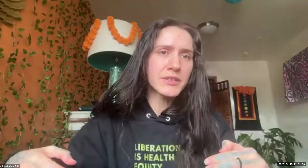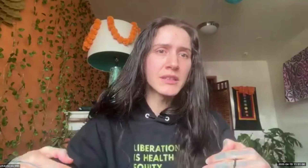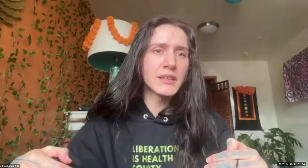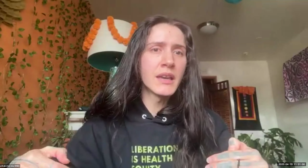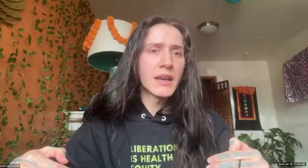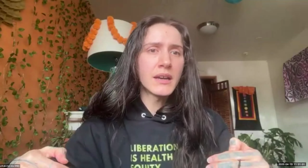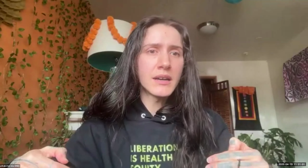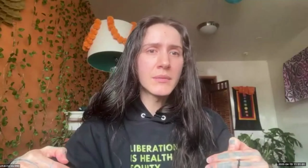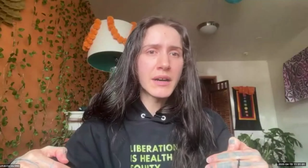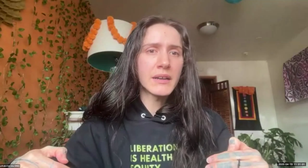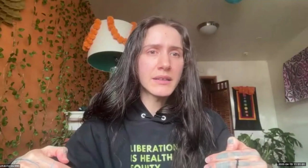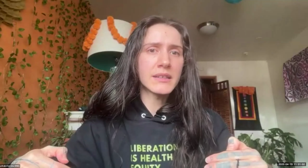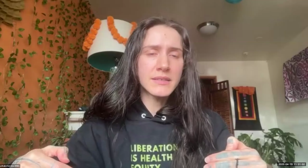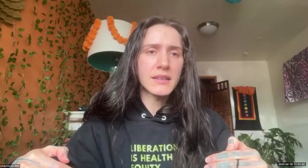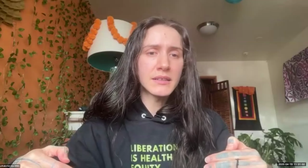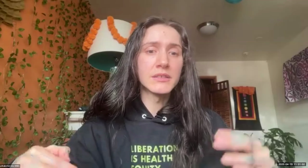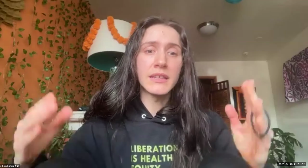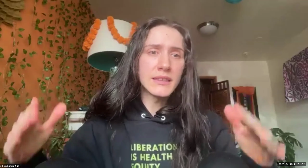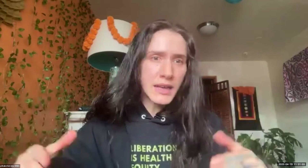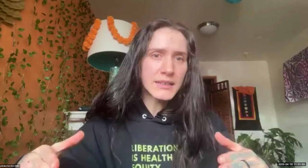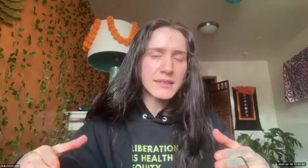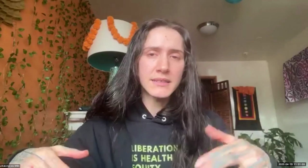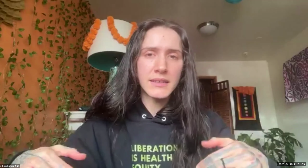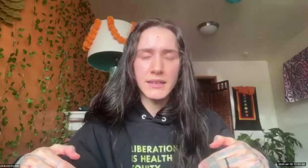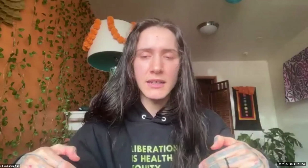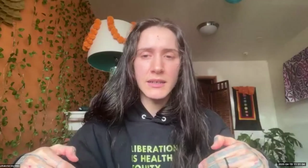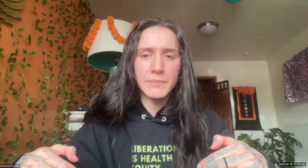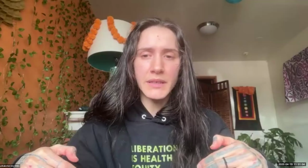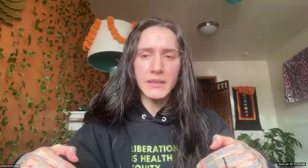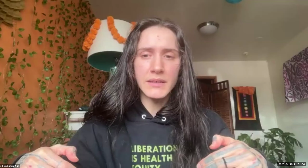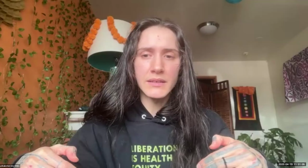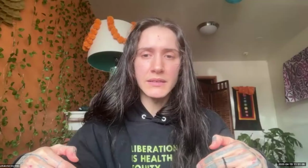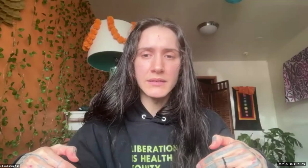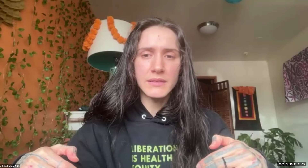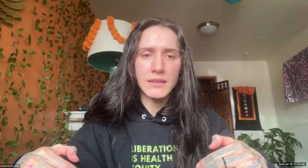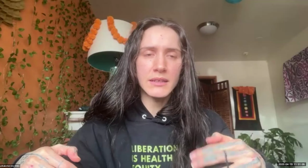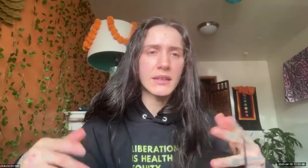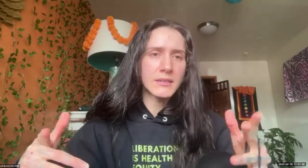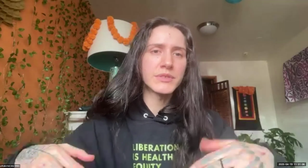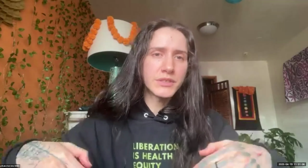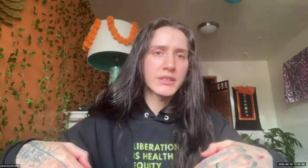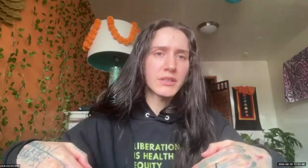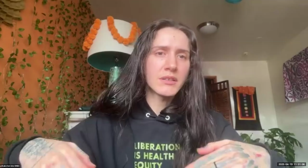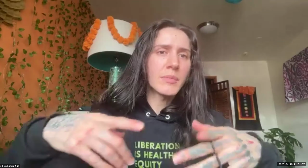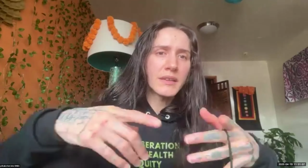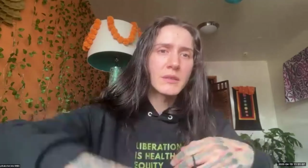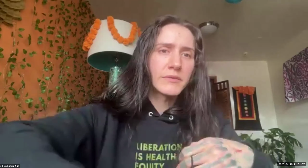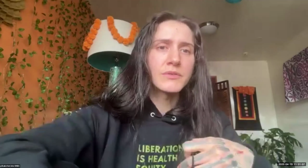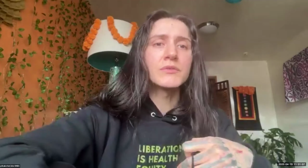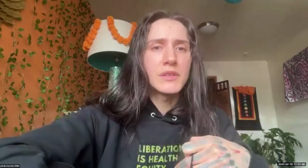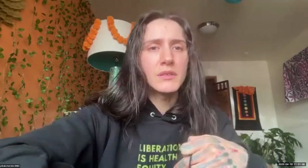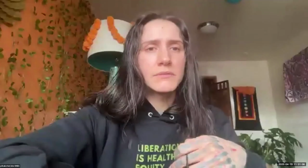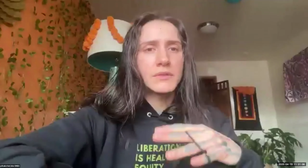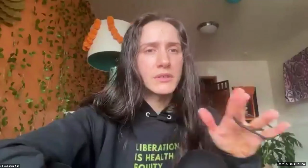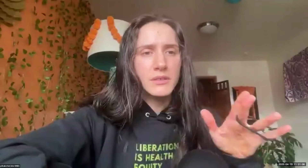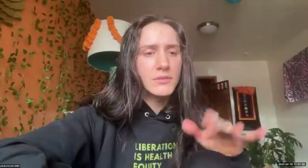like professionally. Like I said, I learned a lot. And I appreciate y'all. I'll pass it over